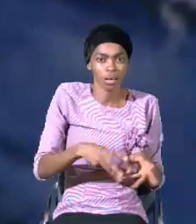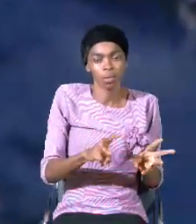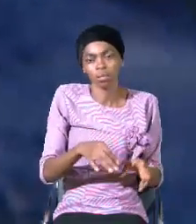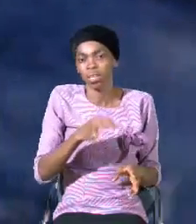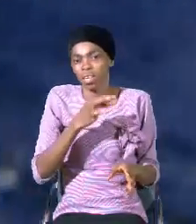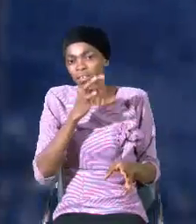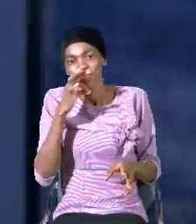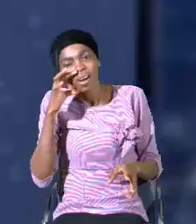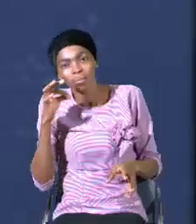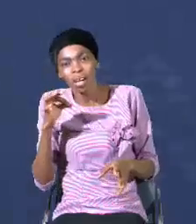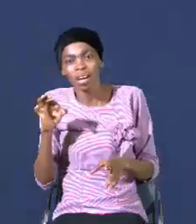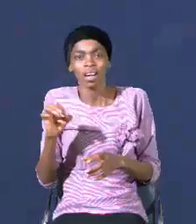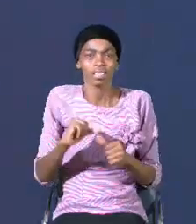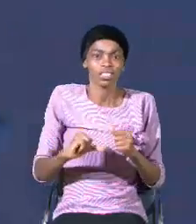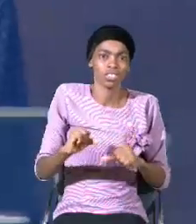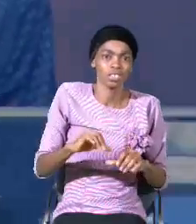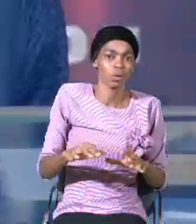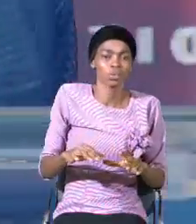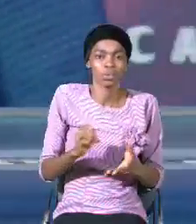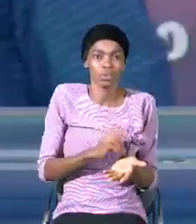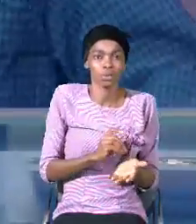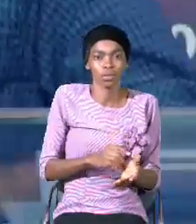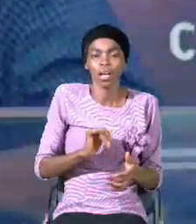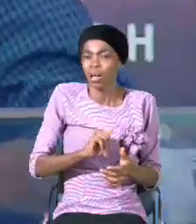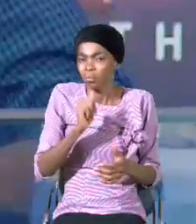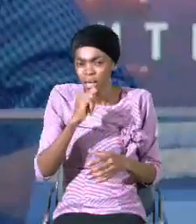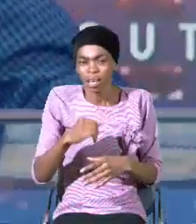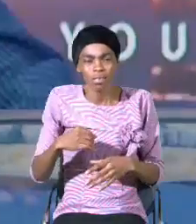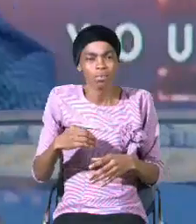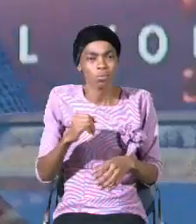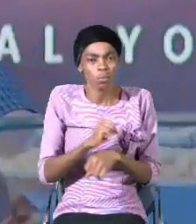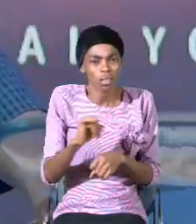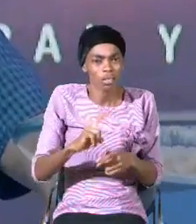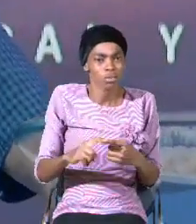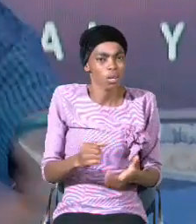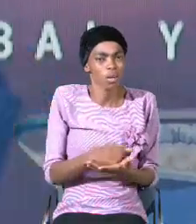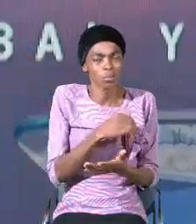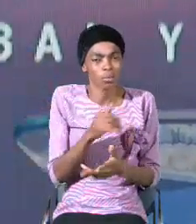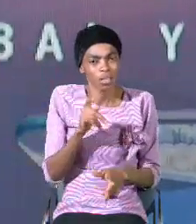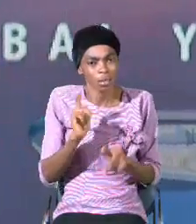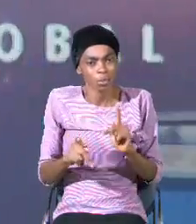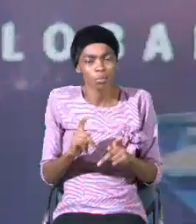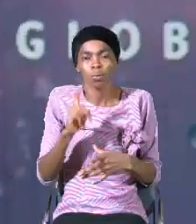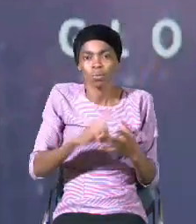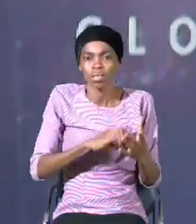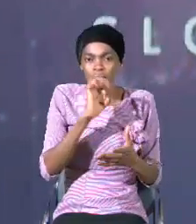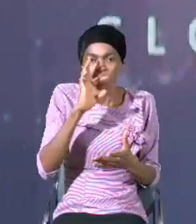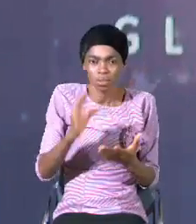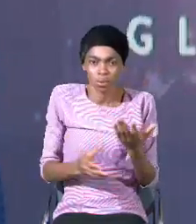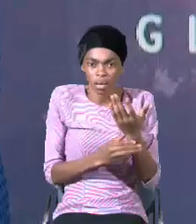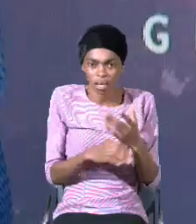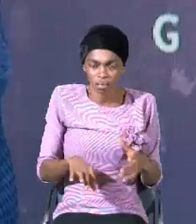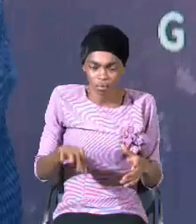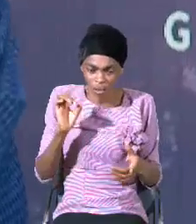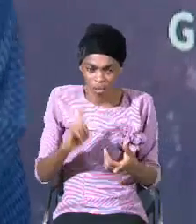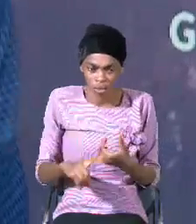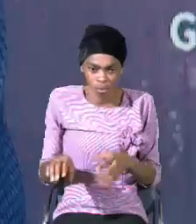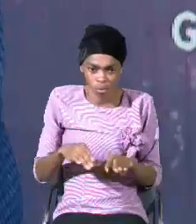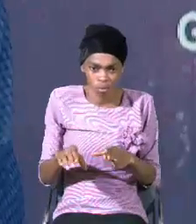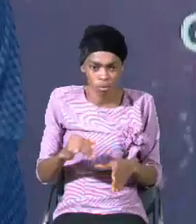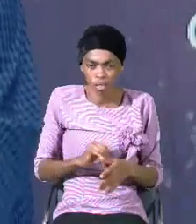to feed and to help other people? Whatsoever your hand findeth to do. Am I carrying a baby? Am